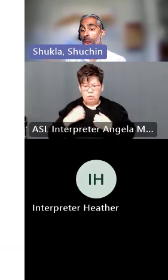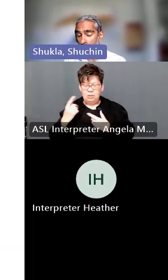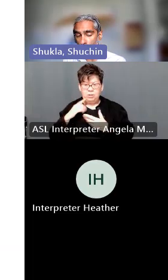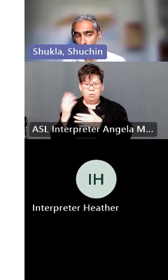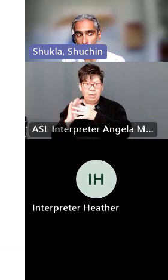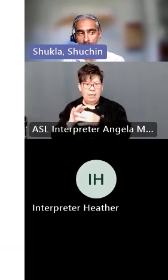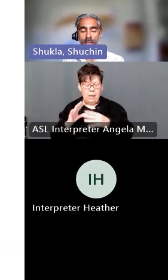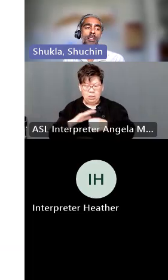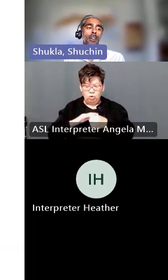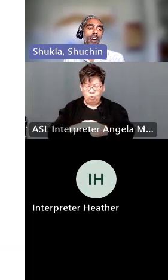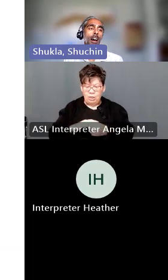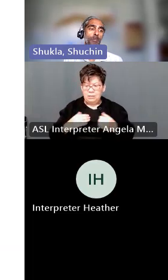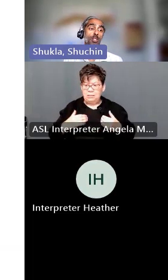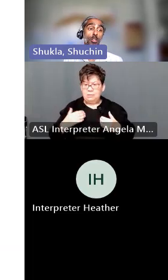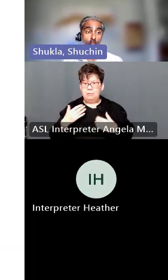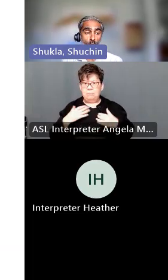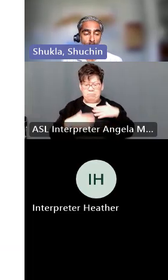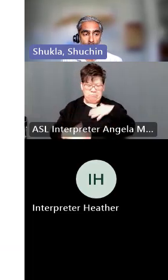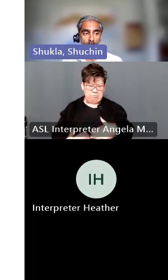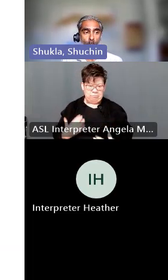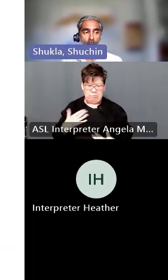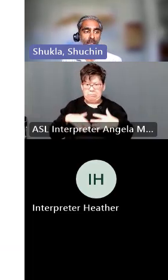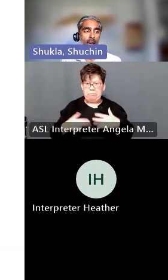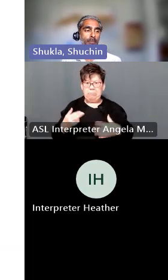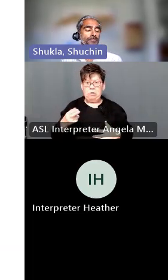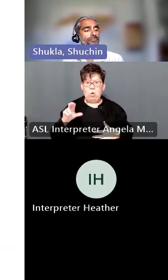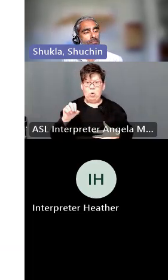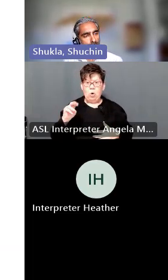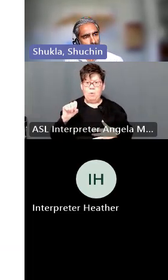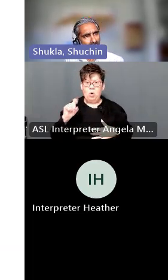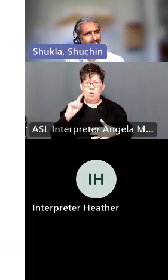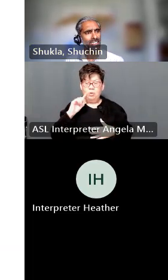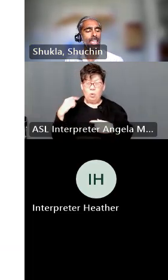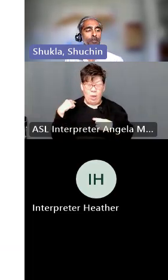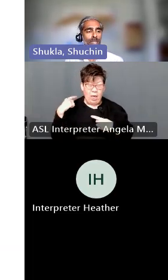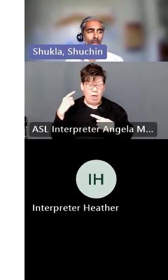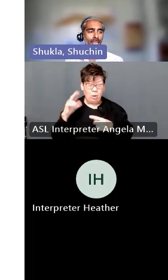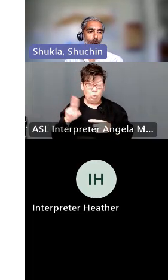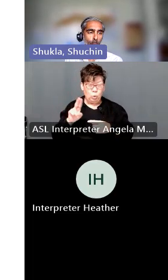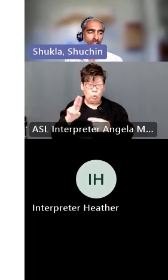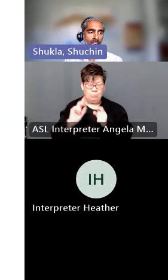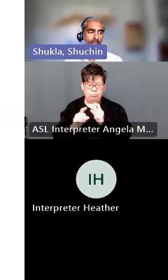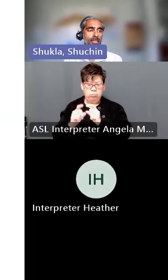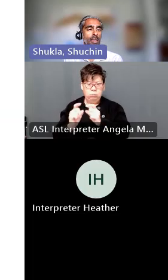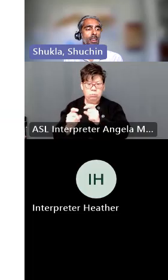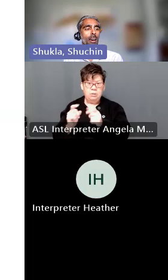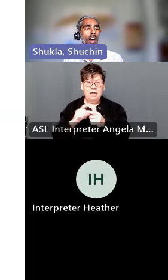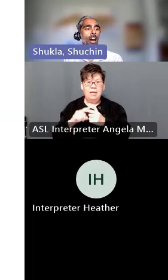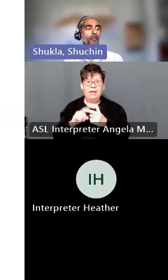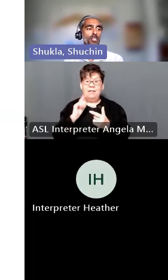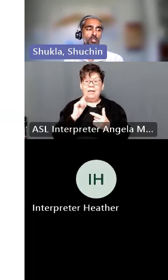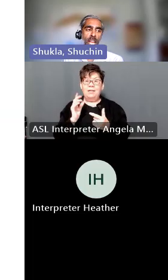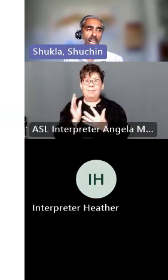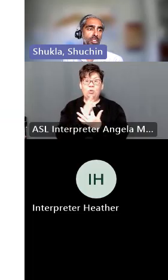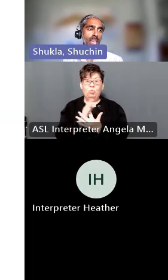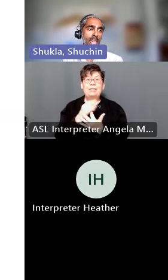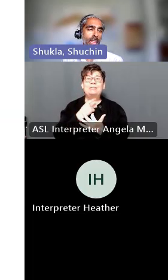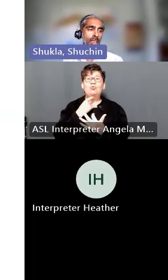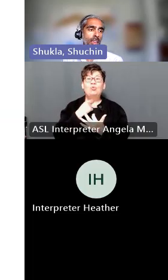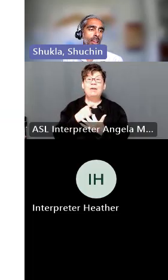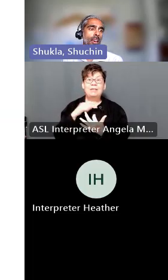hormones, your adrenaline hormones. So those are ramped up over time. And in between, the cravings